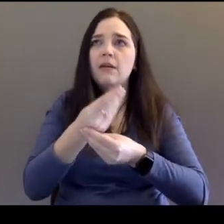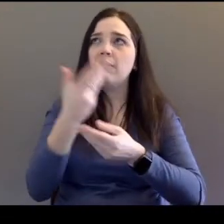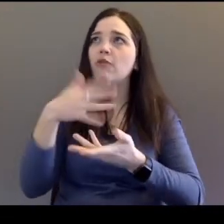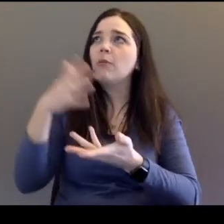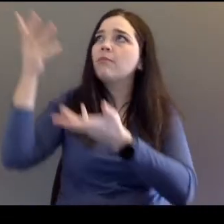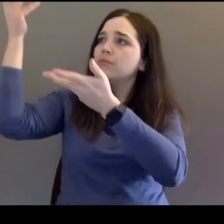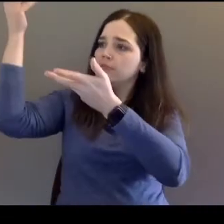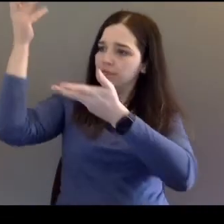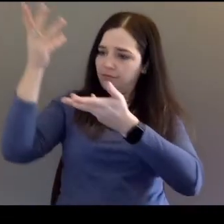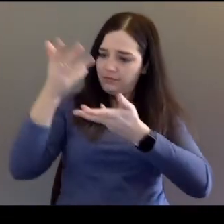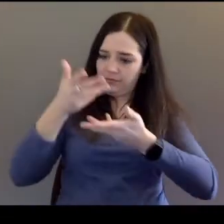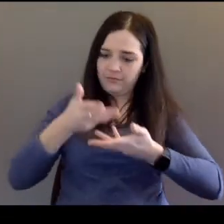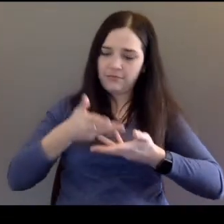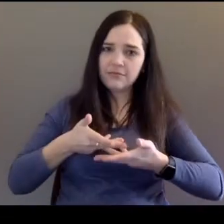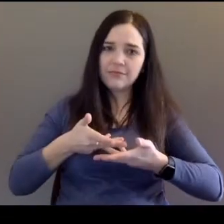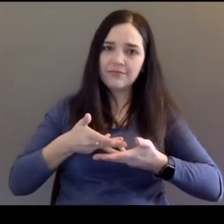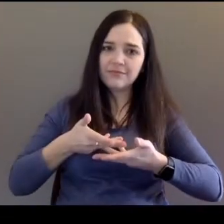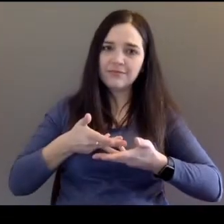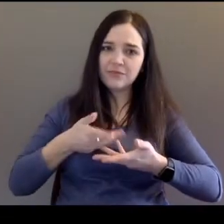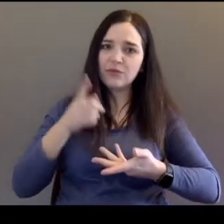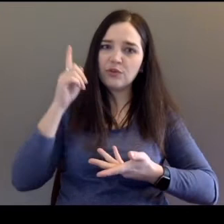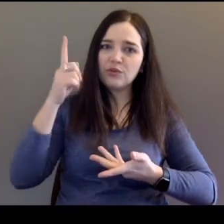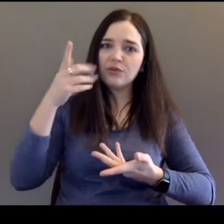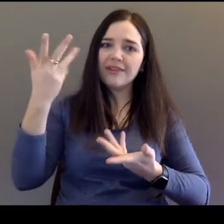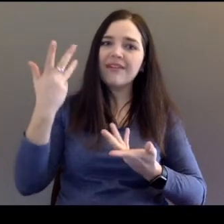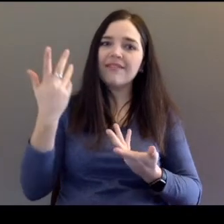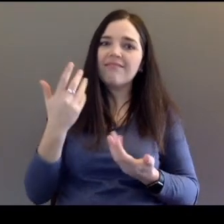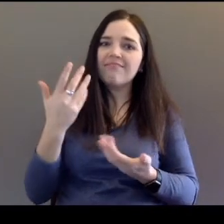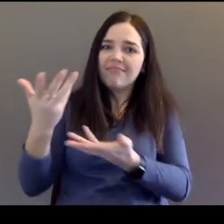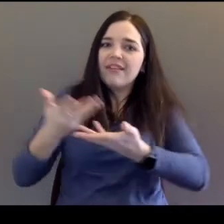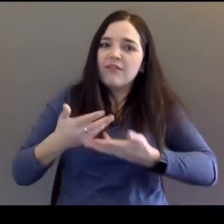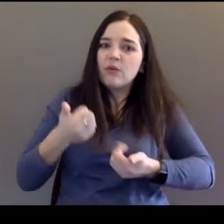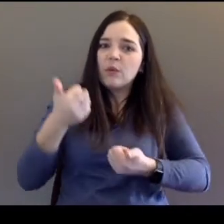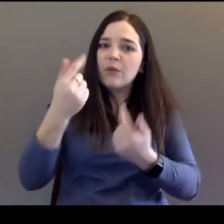you because you are the one who gives us good things.